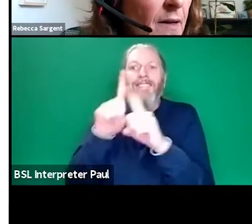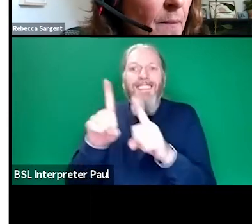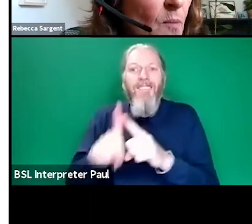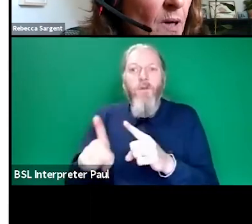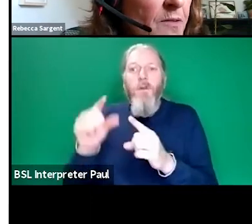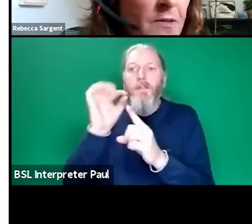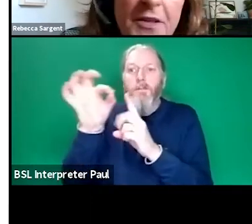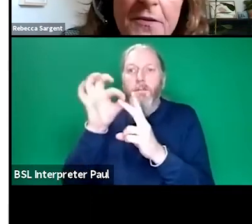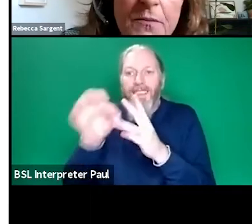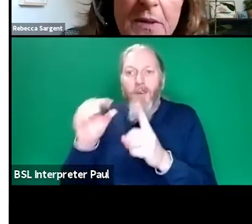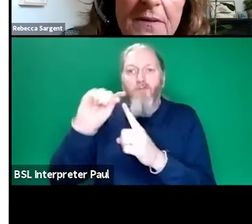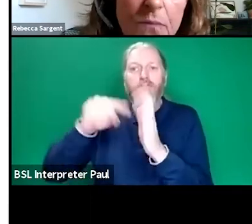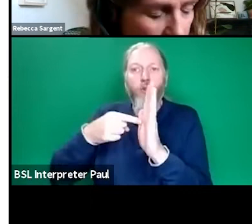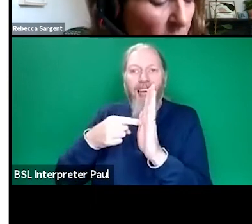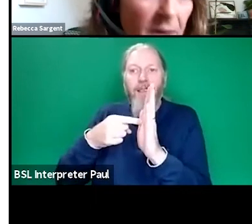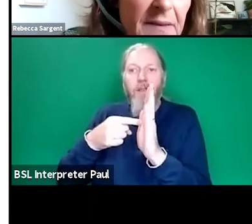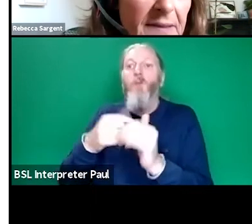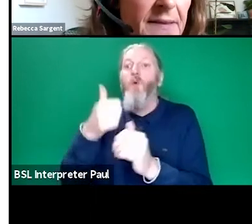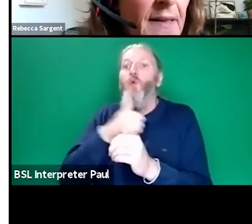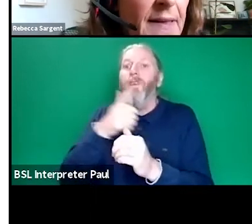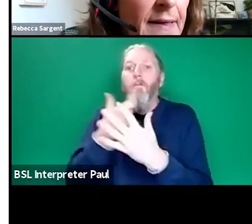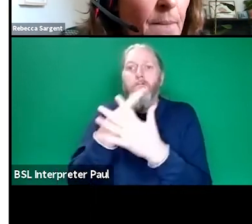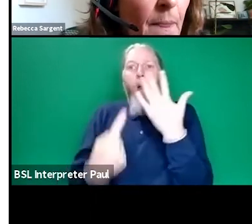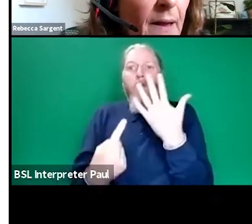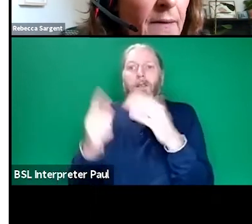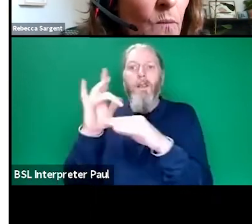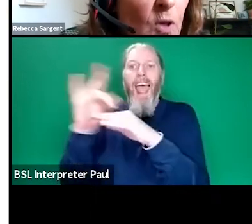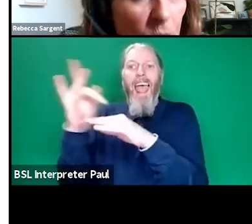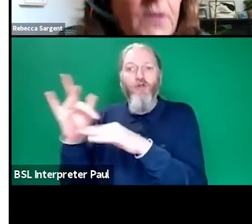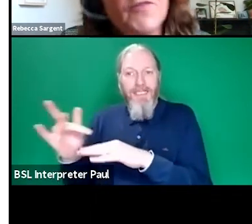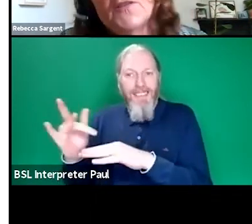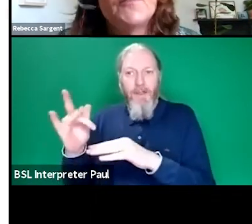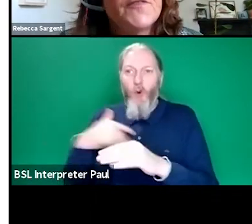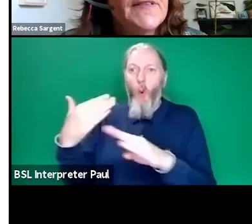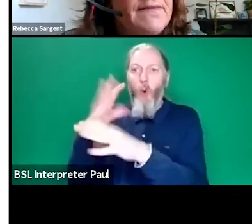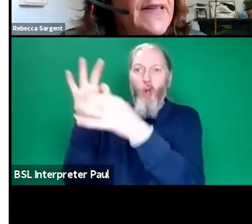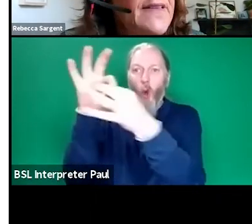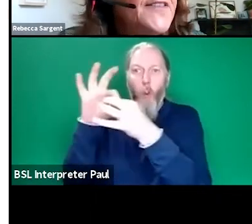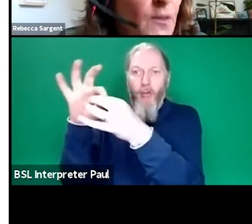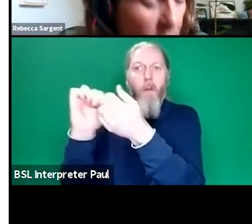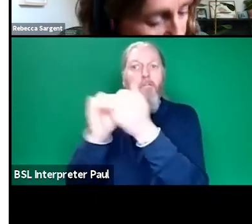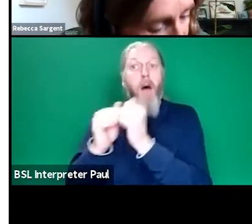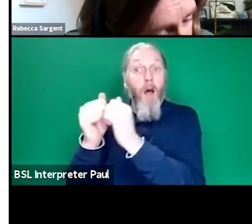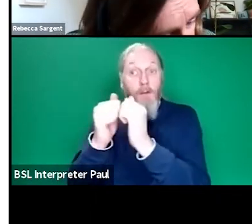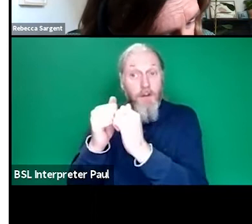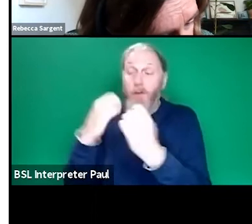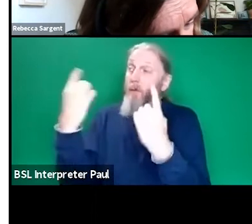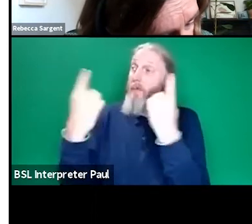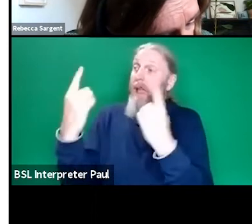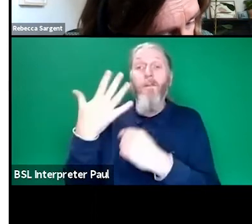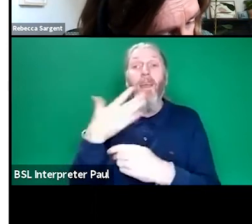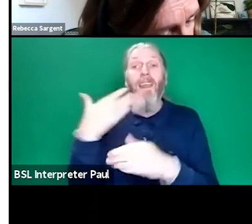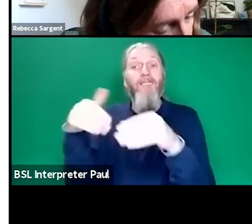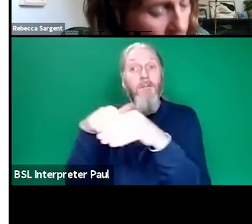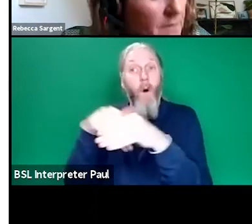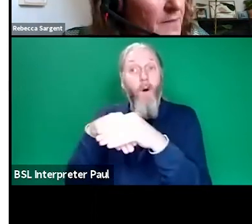multi-agency approach with our partners who were involved in the development. And as I said, that's